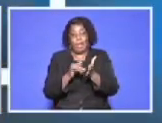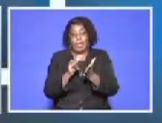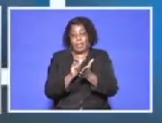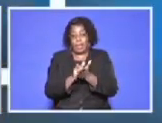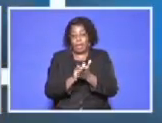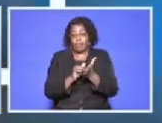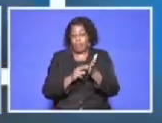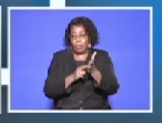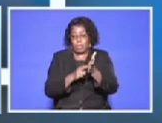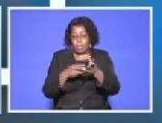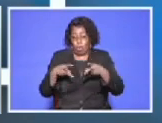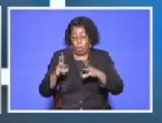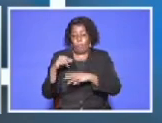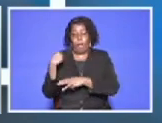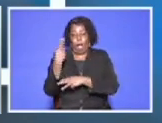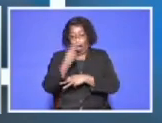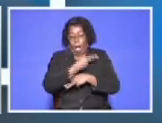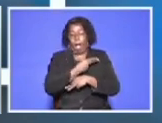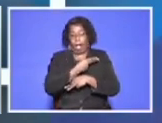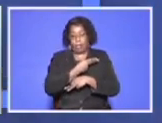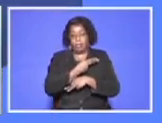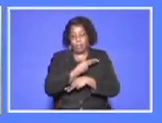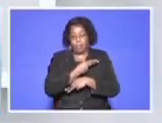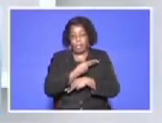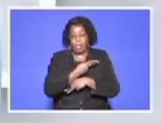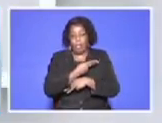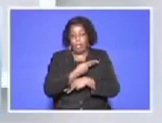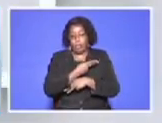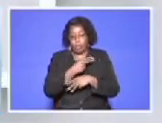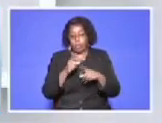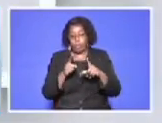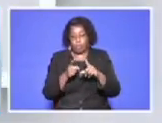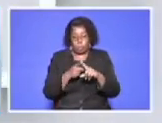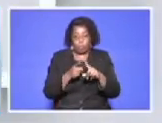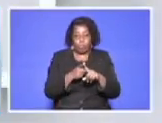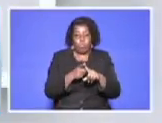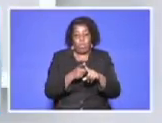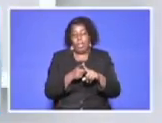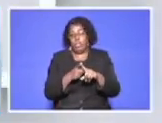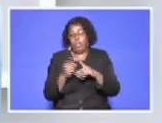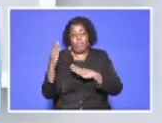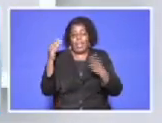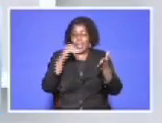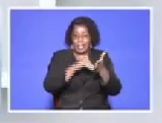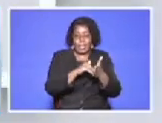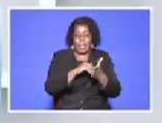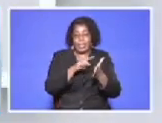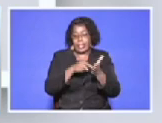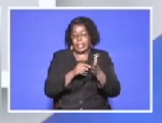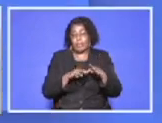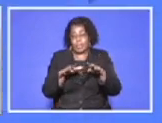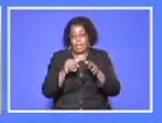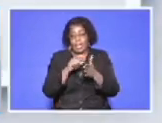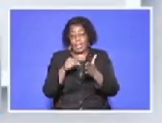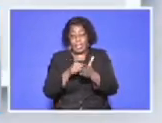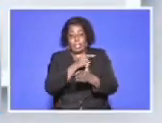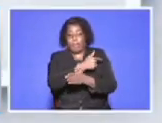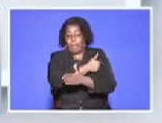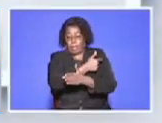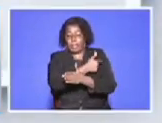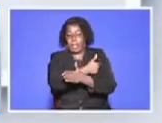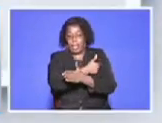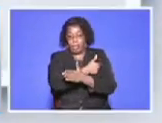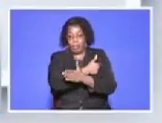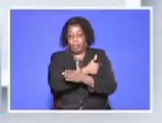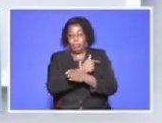represents a way for us to really break the back of this pandemic. So these vaccines will buttress the vaccines that are